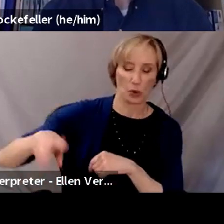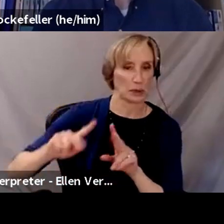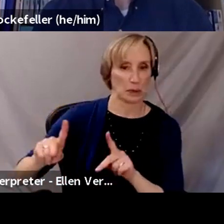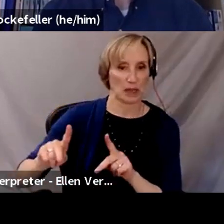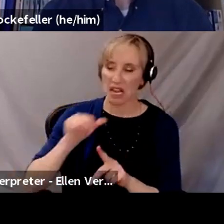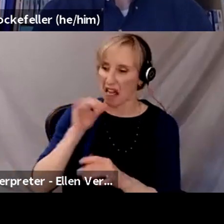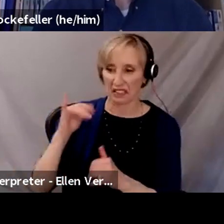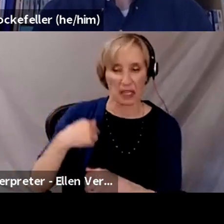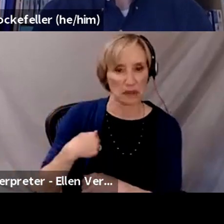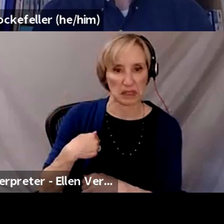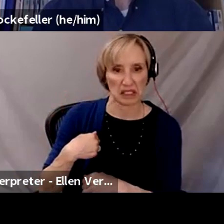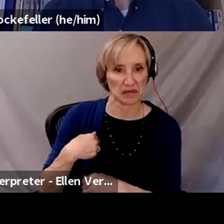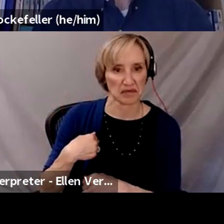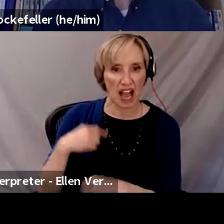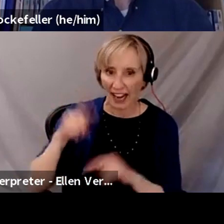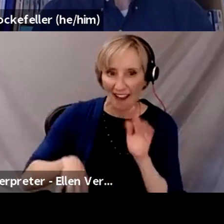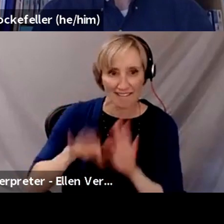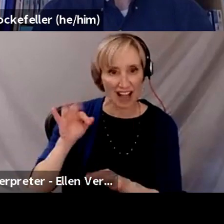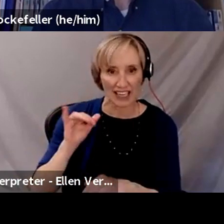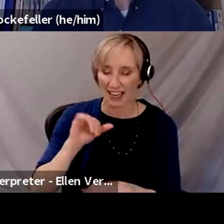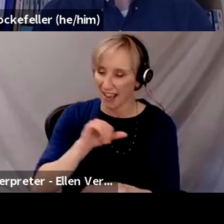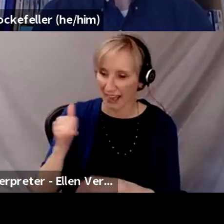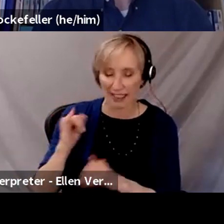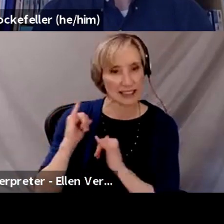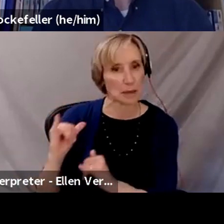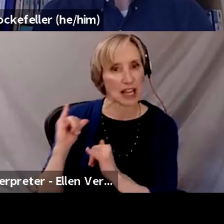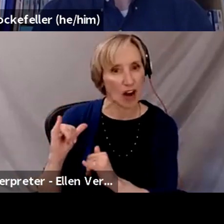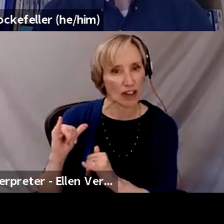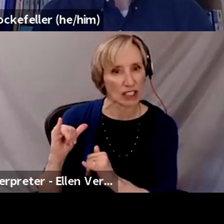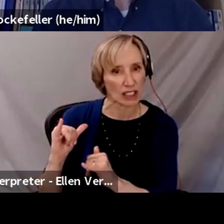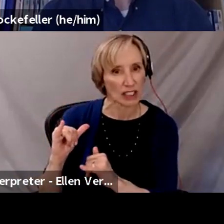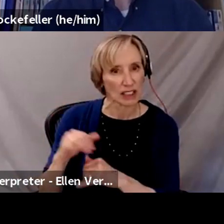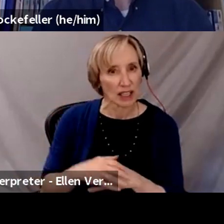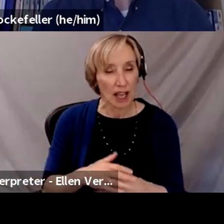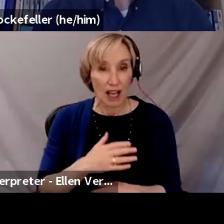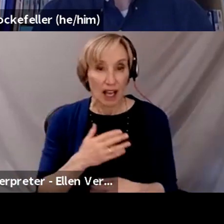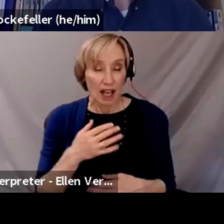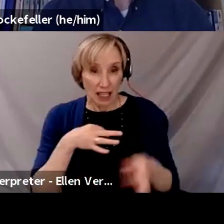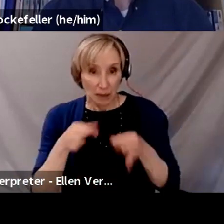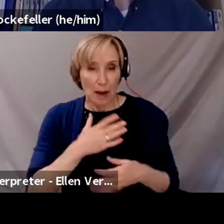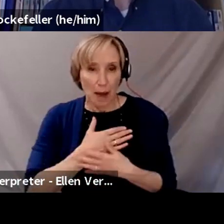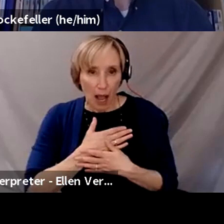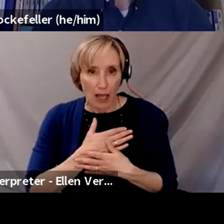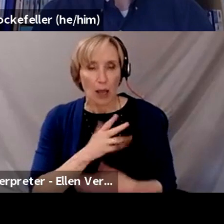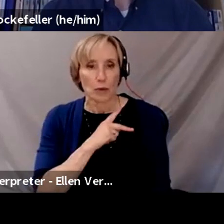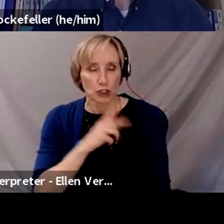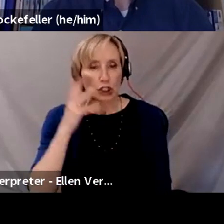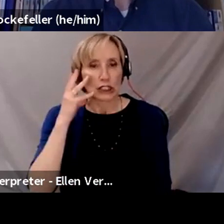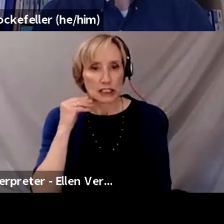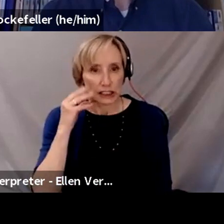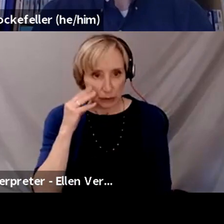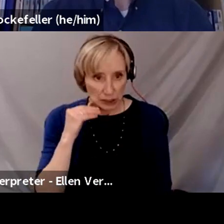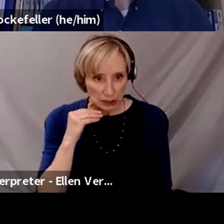share about how my experience as someone who intends to be